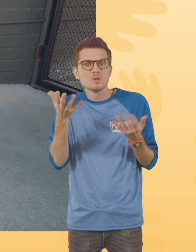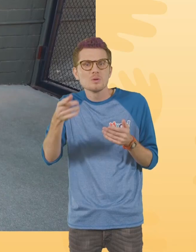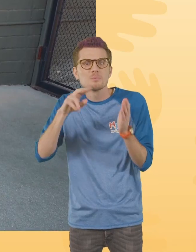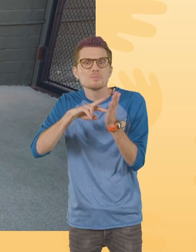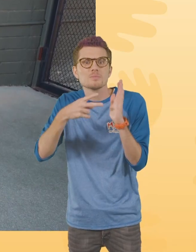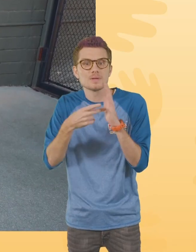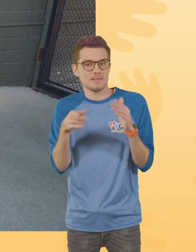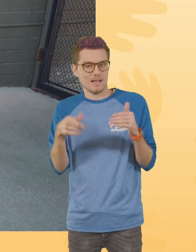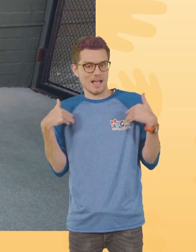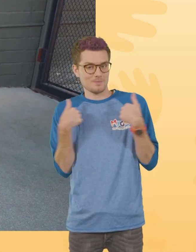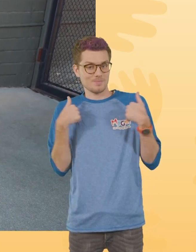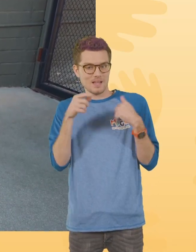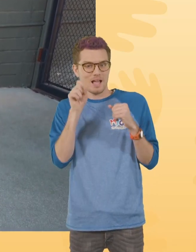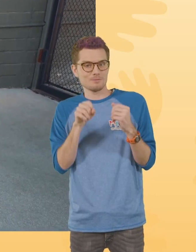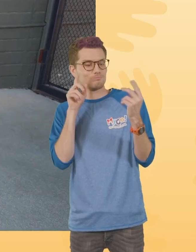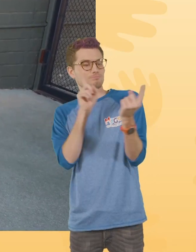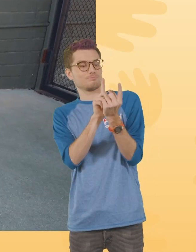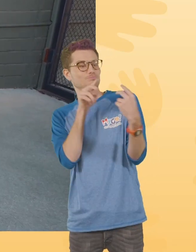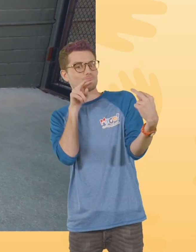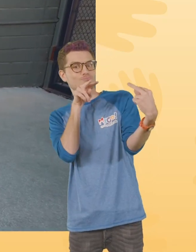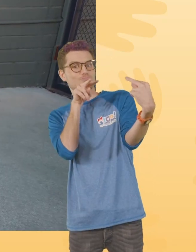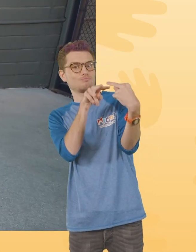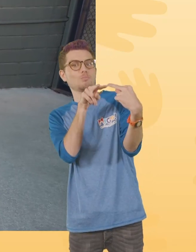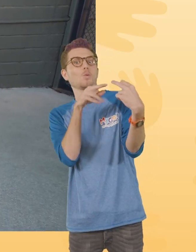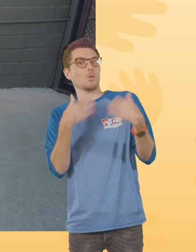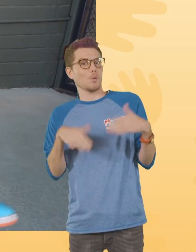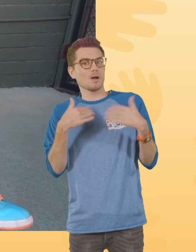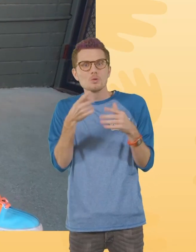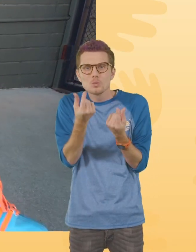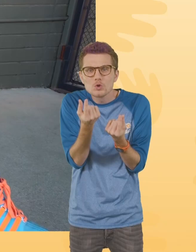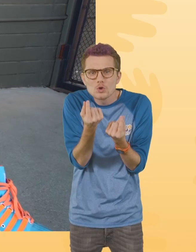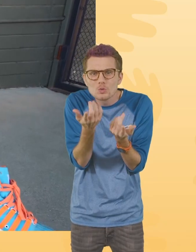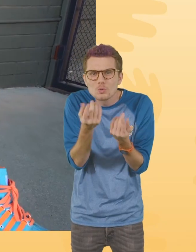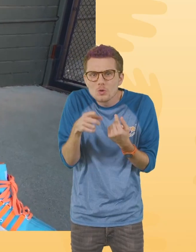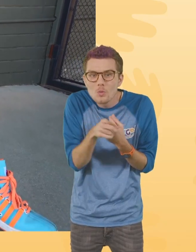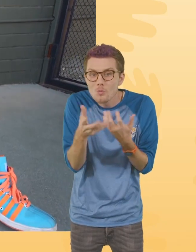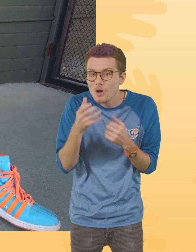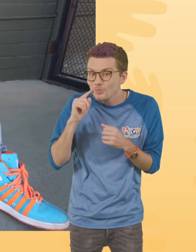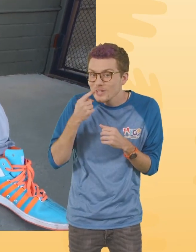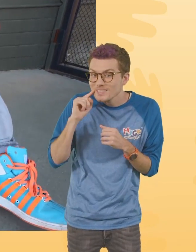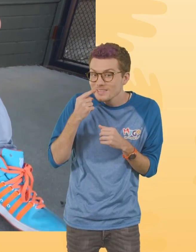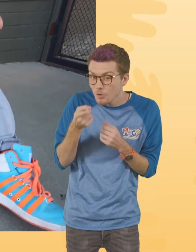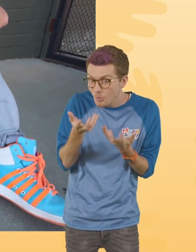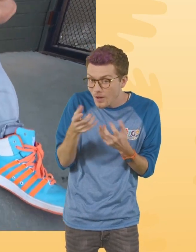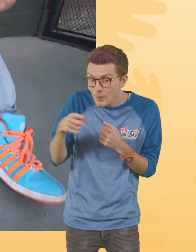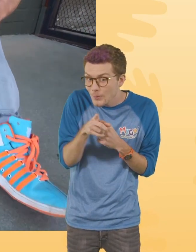an animal that you can meet face to face. Whoa, hey, what are you doing? You want a